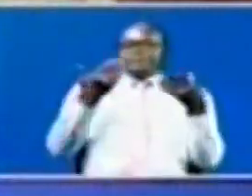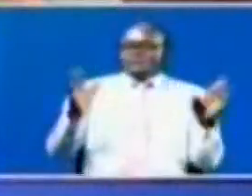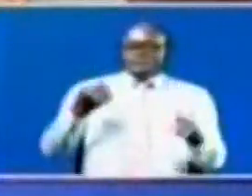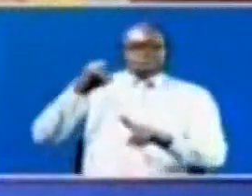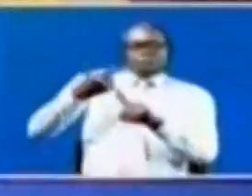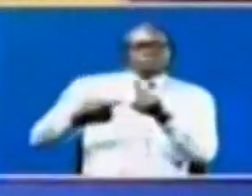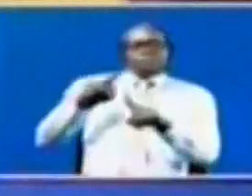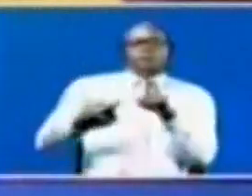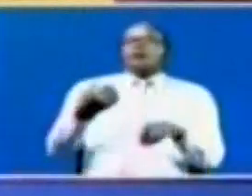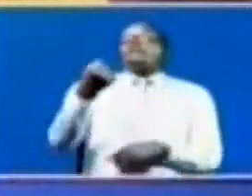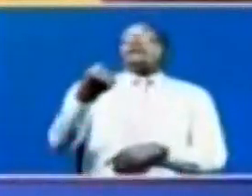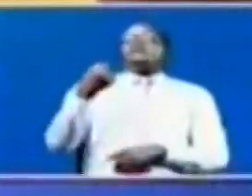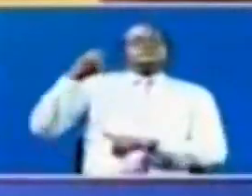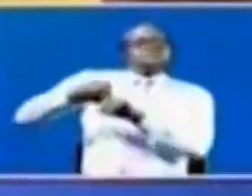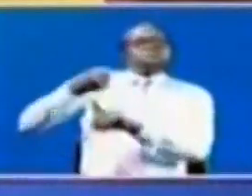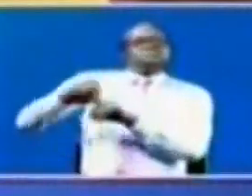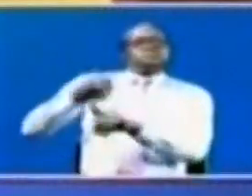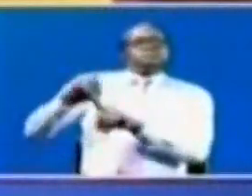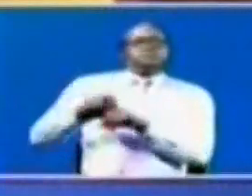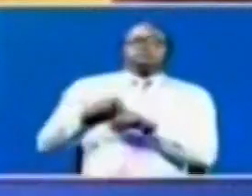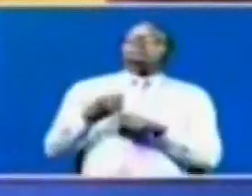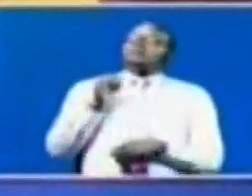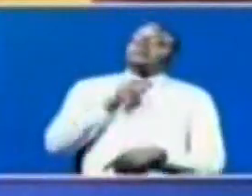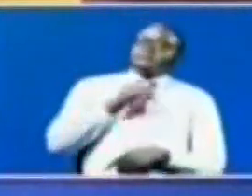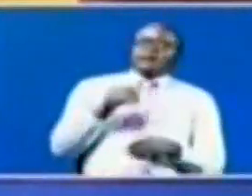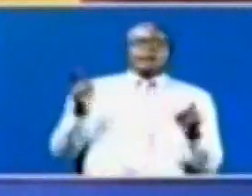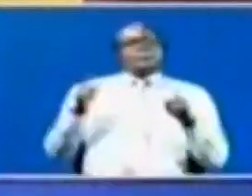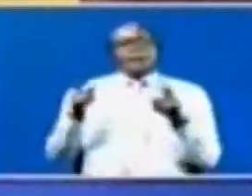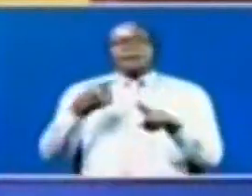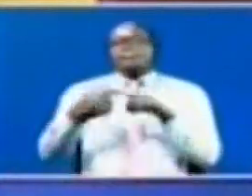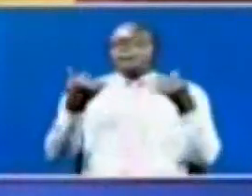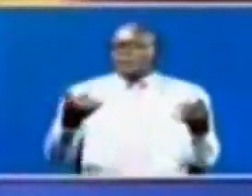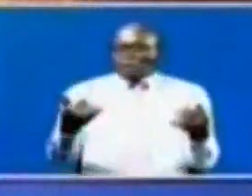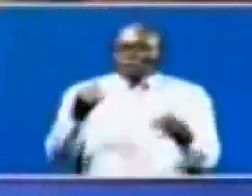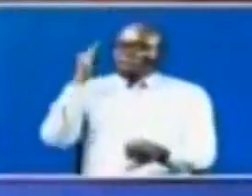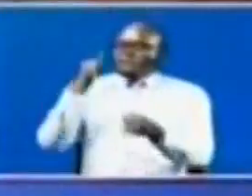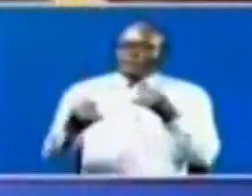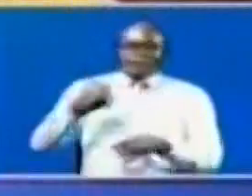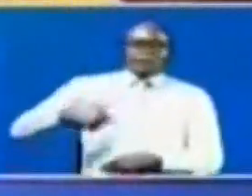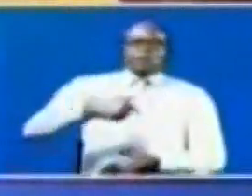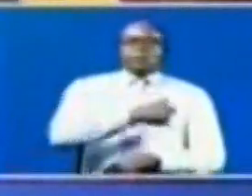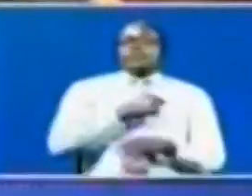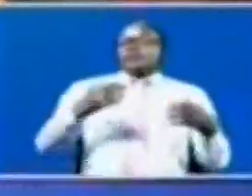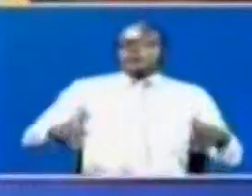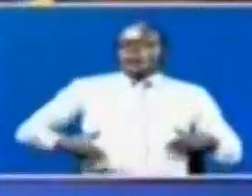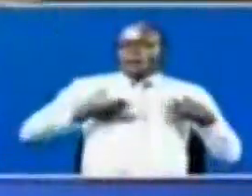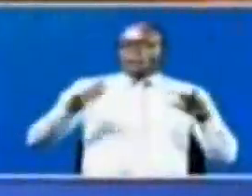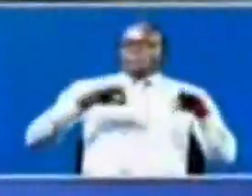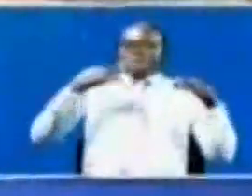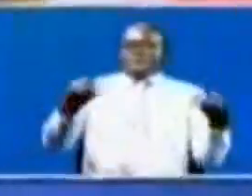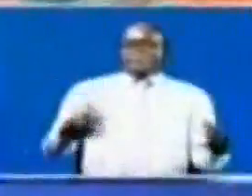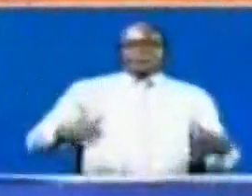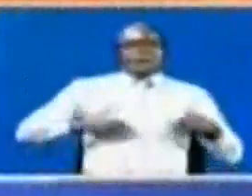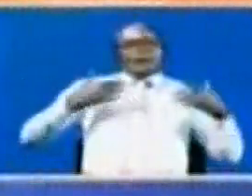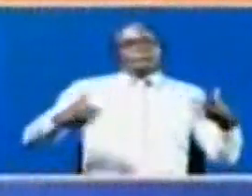5 years full of misery, pain, fear, but at last now we are happy. As a family, we are happy. In